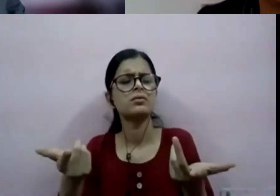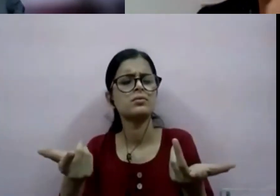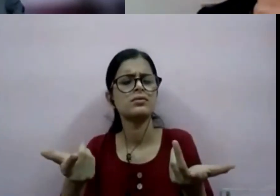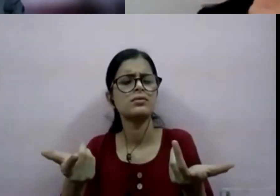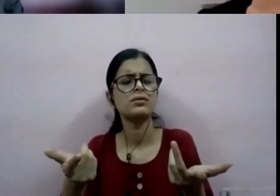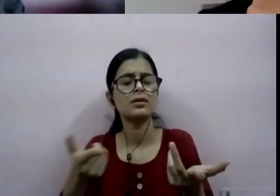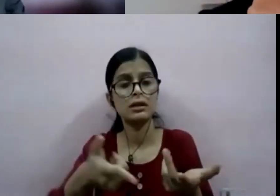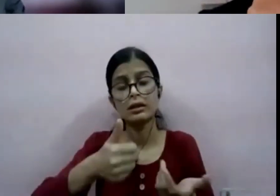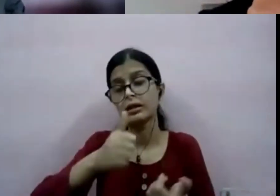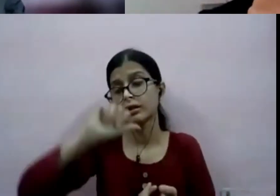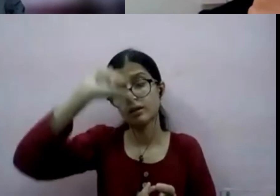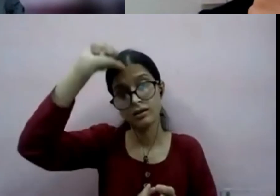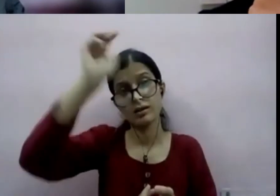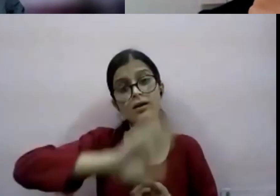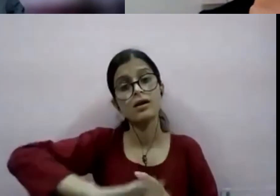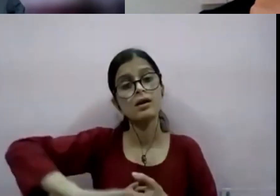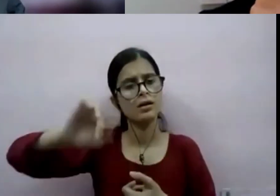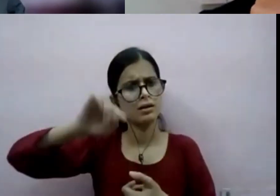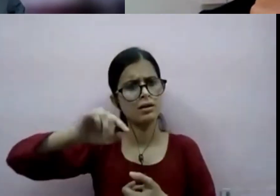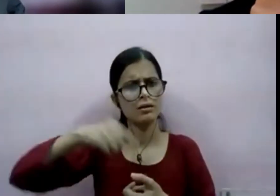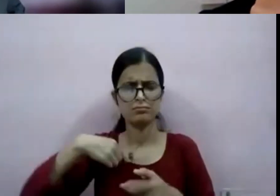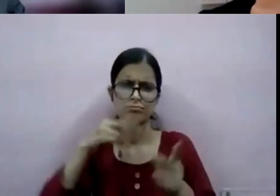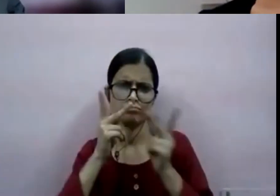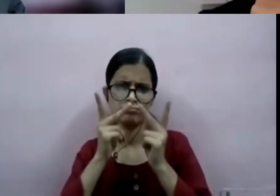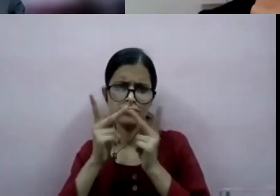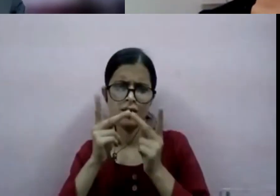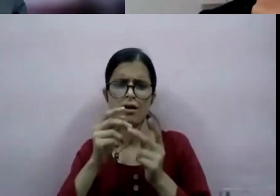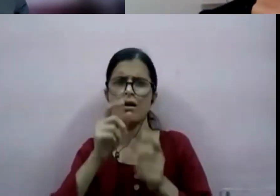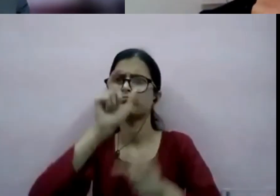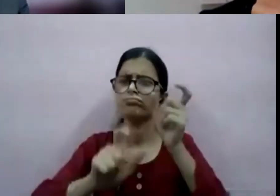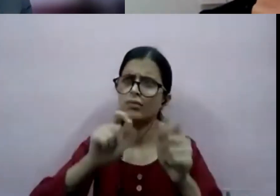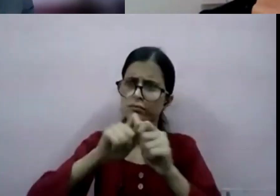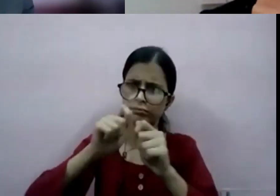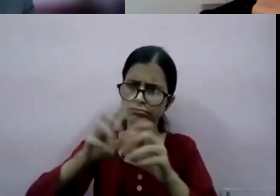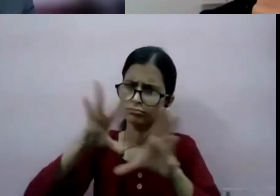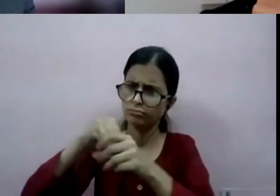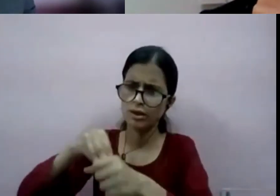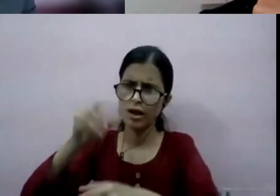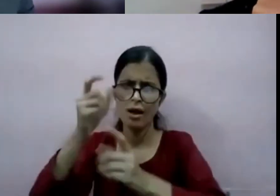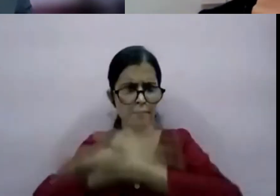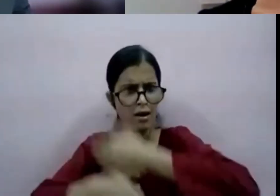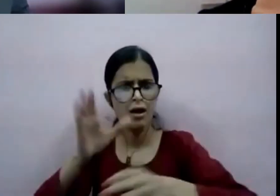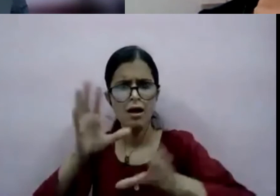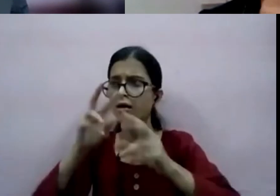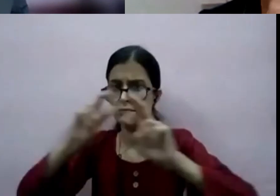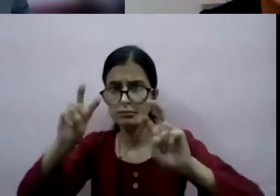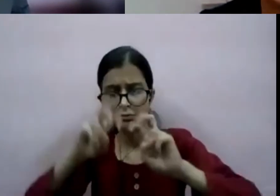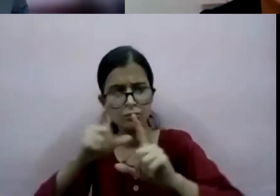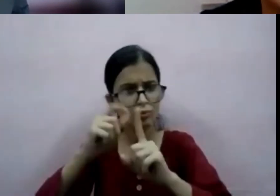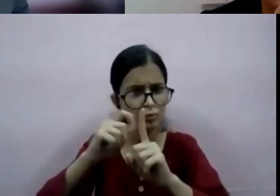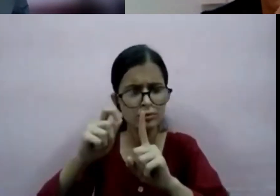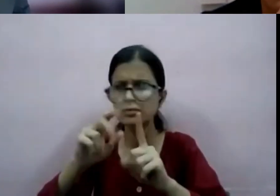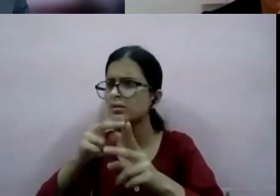in India, when you start working with disabled people, when you do your research, you have to decide where